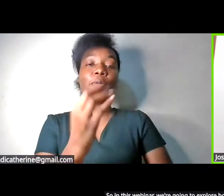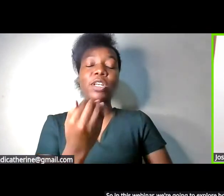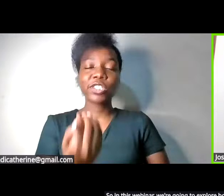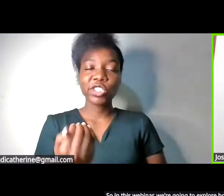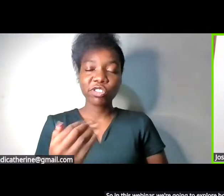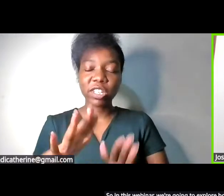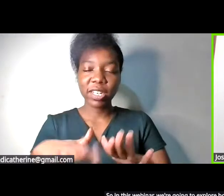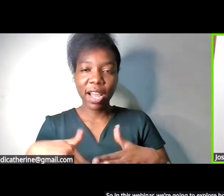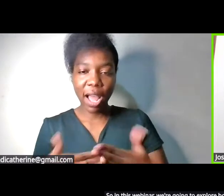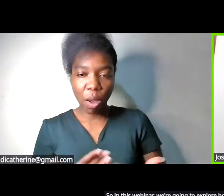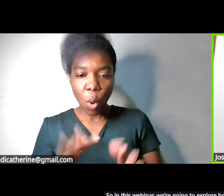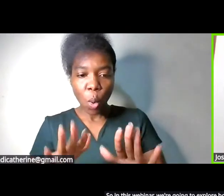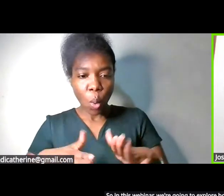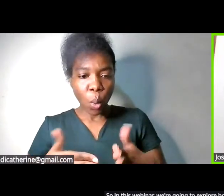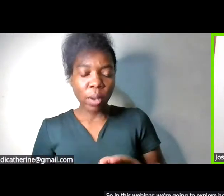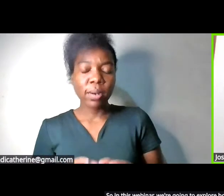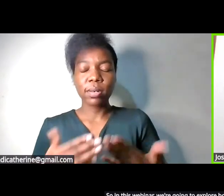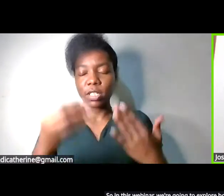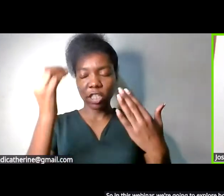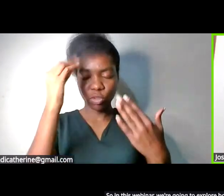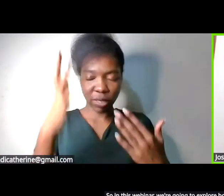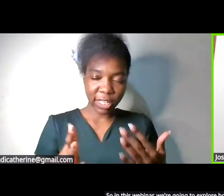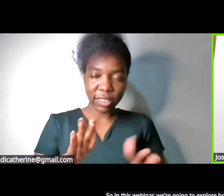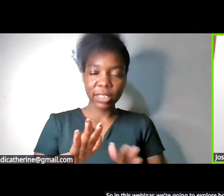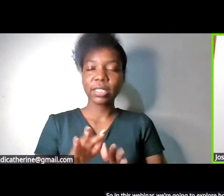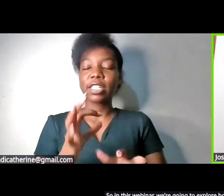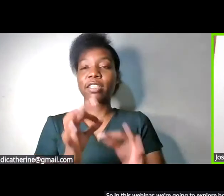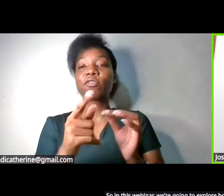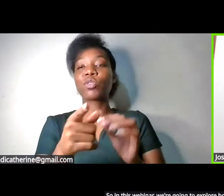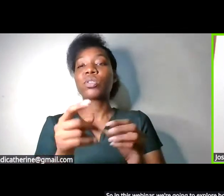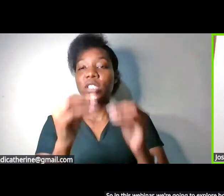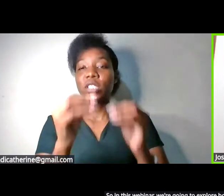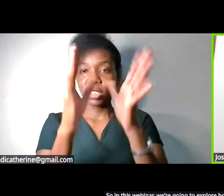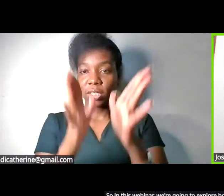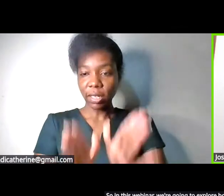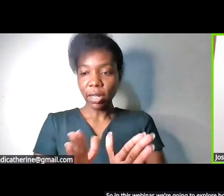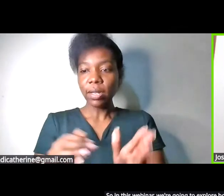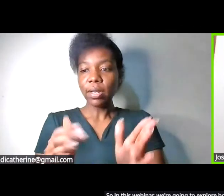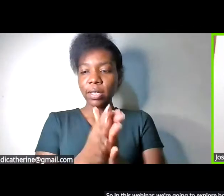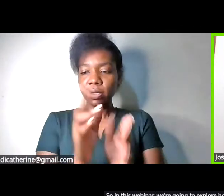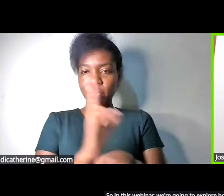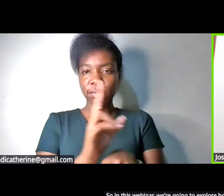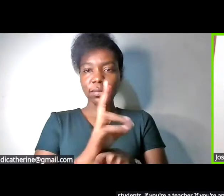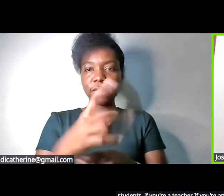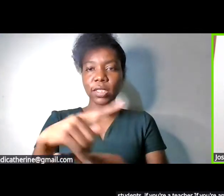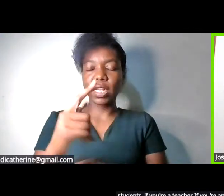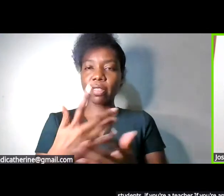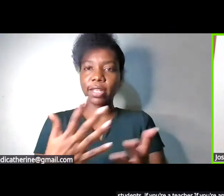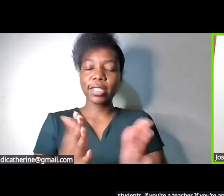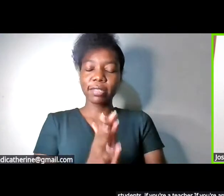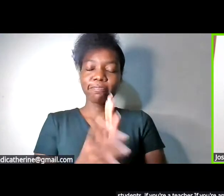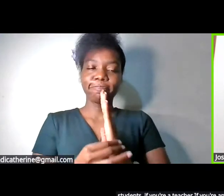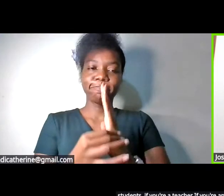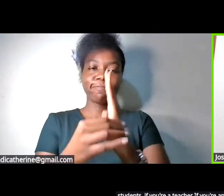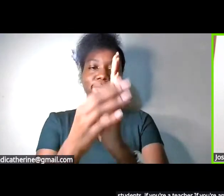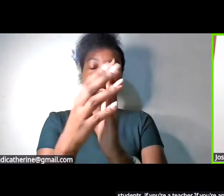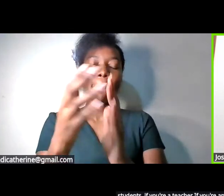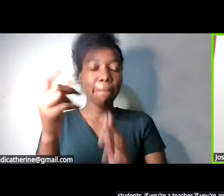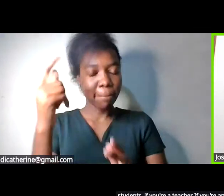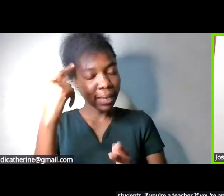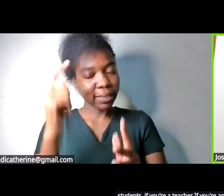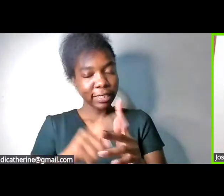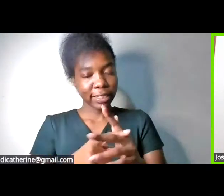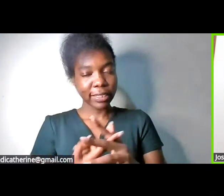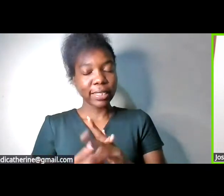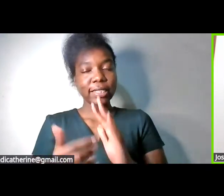teacher, if you're an educator, with the right tools, guidance, and skills and mindset to greater